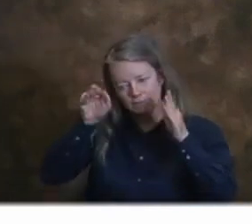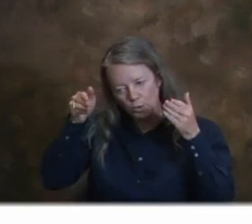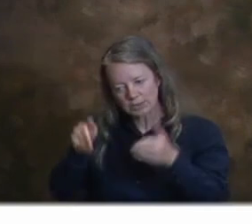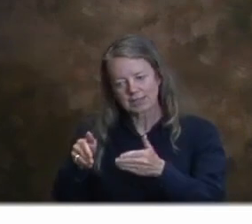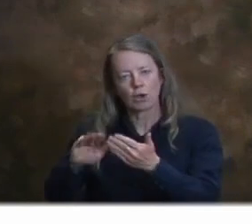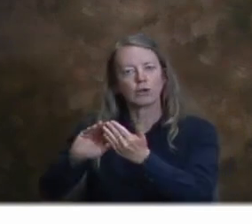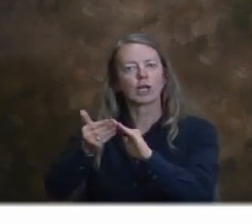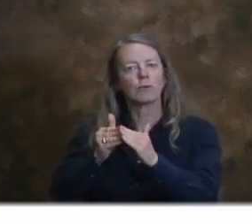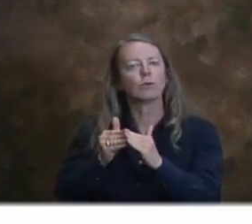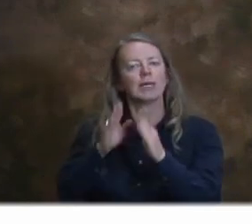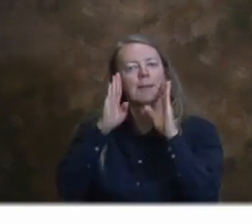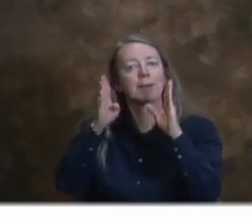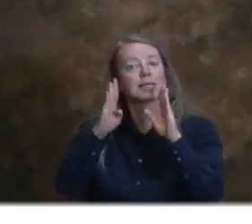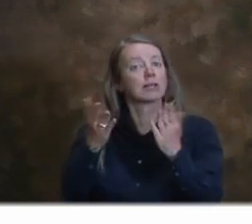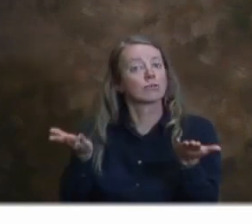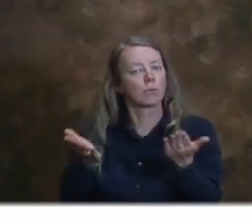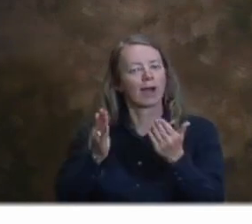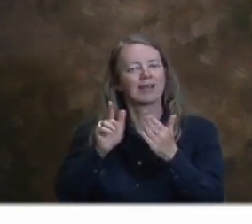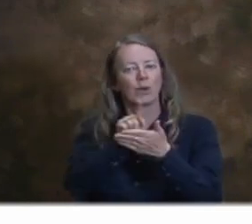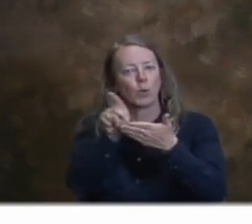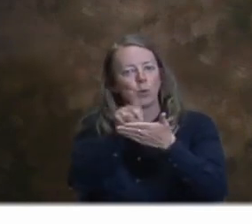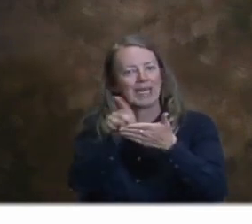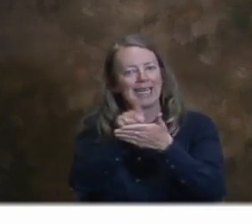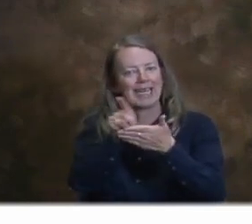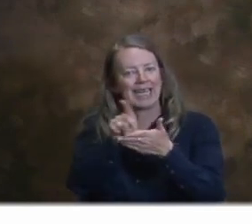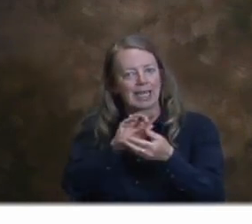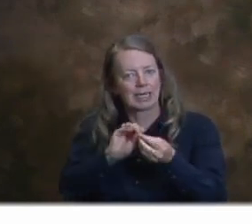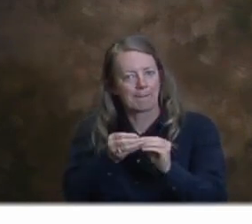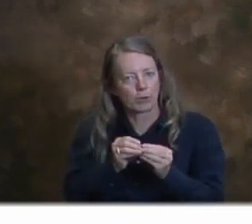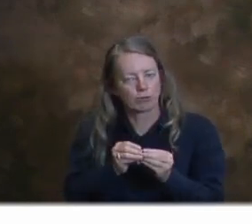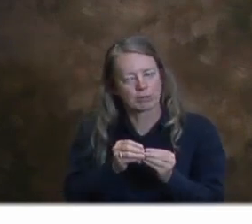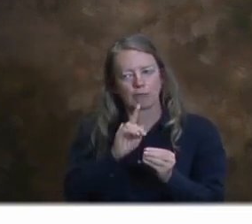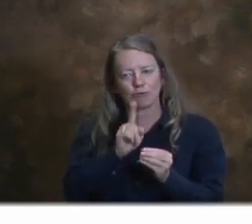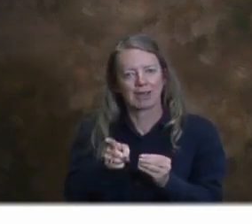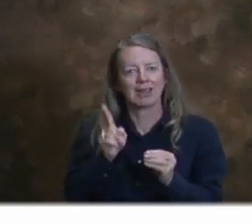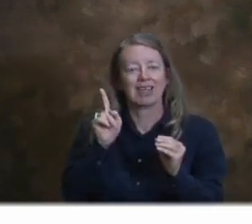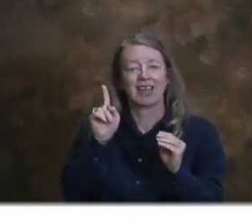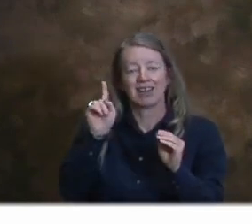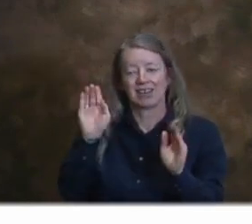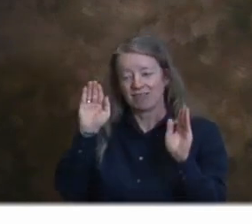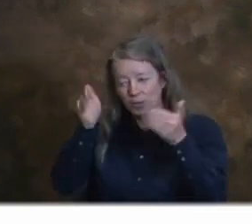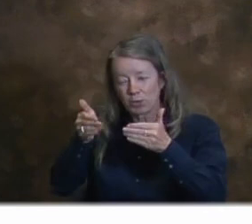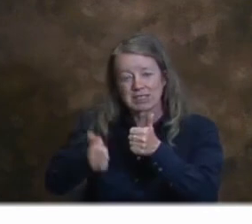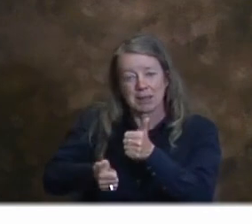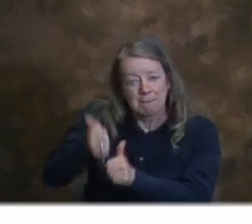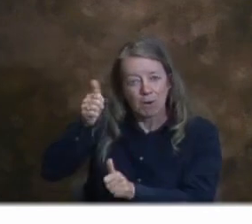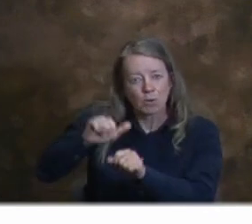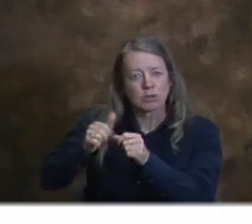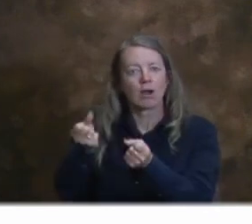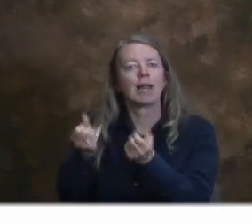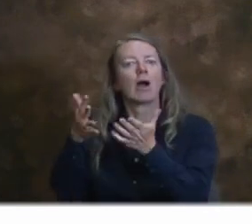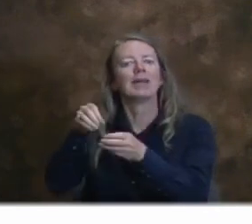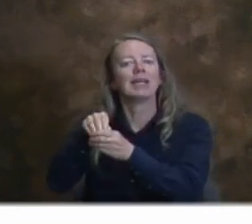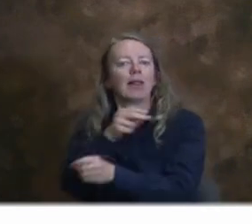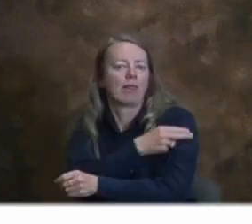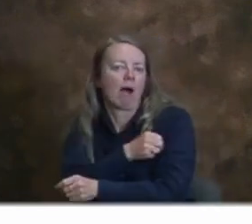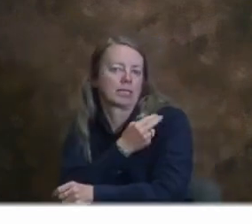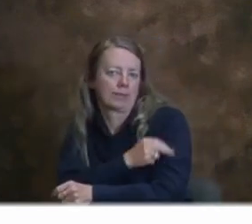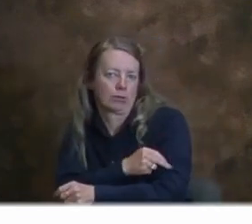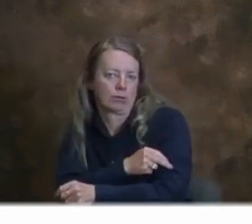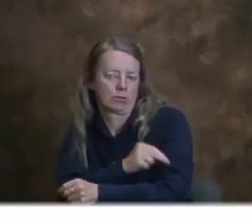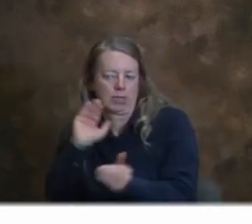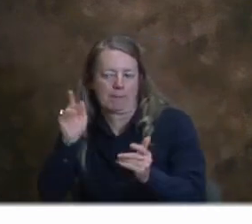week over week cases, then places greater emphasis on hospitalizations than the other metrics that we were previously